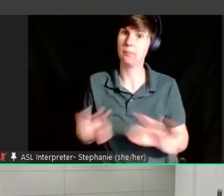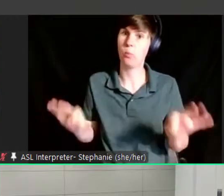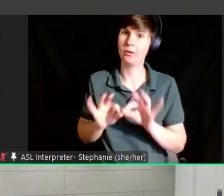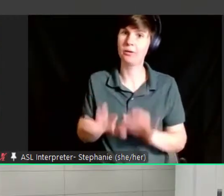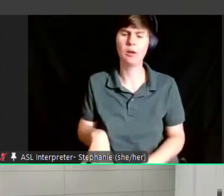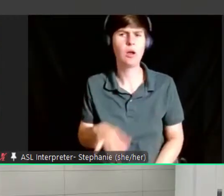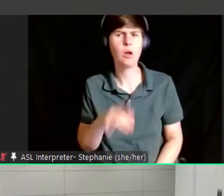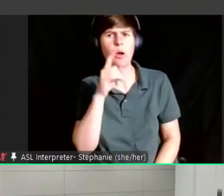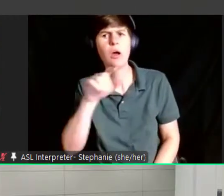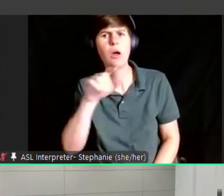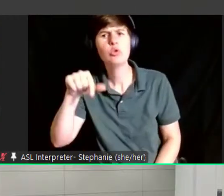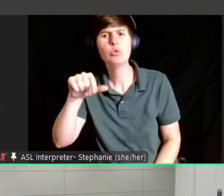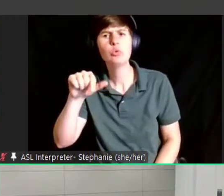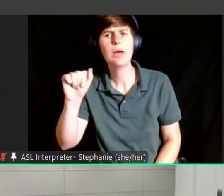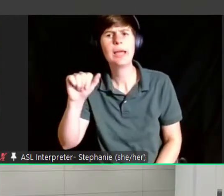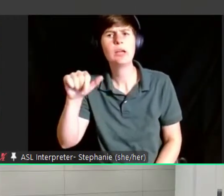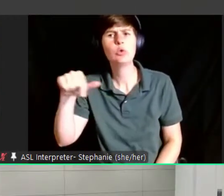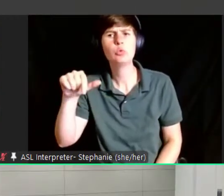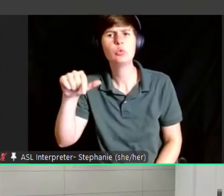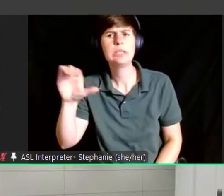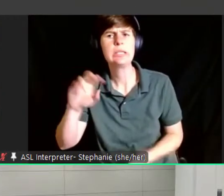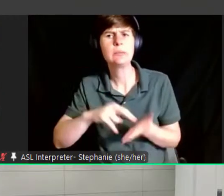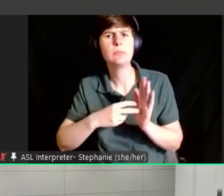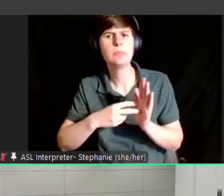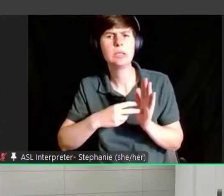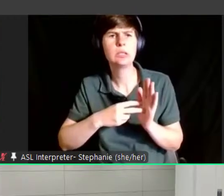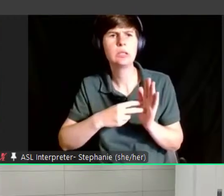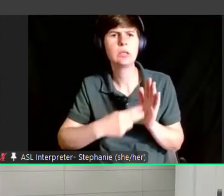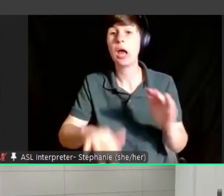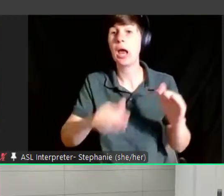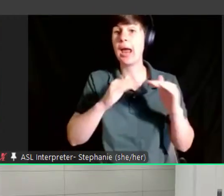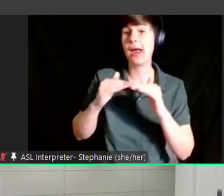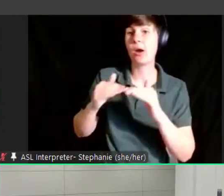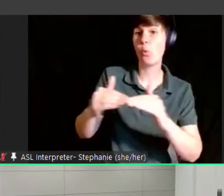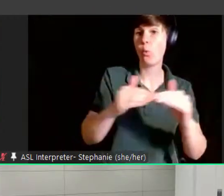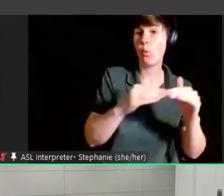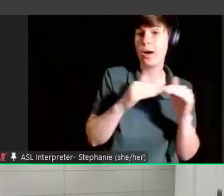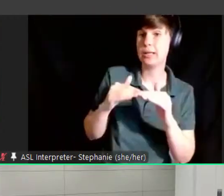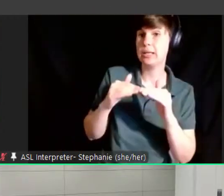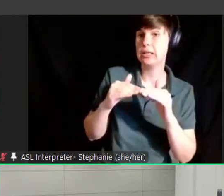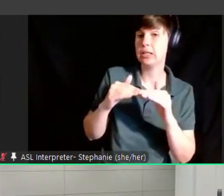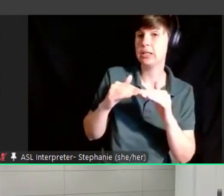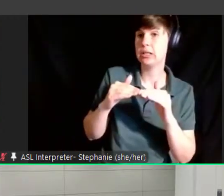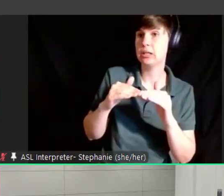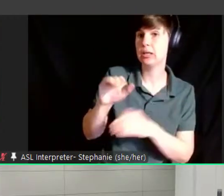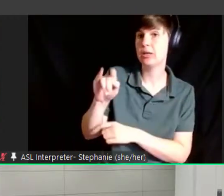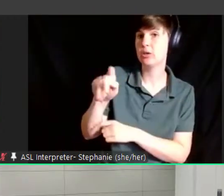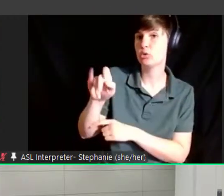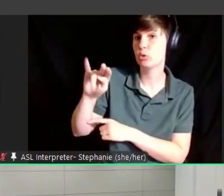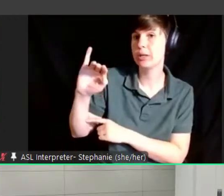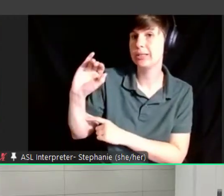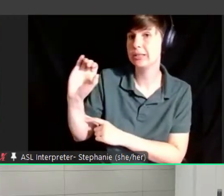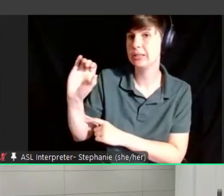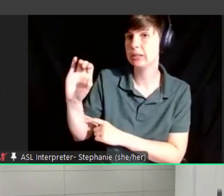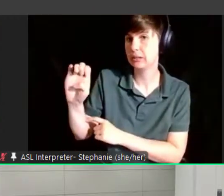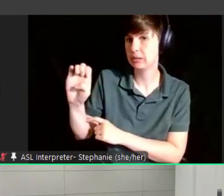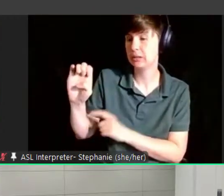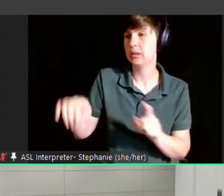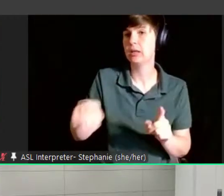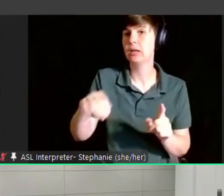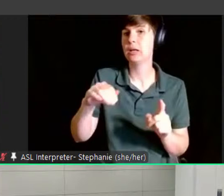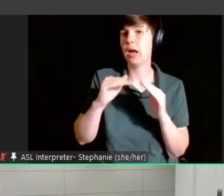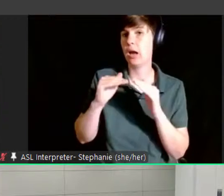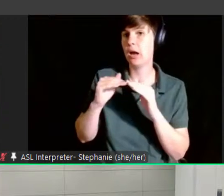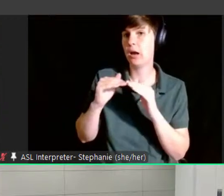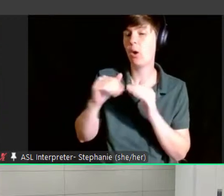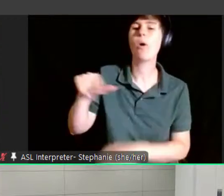what QA/QC stands for? Quality assurance and quality control. Yeah. So like proofreading, someone's going to.